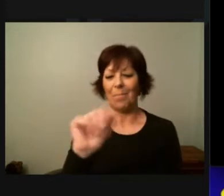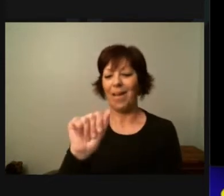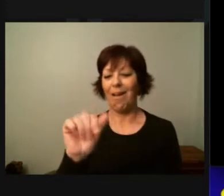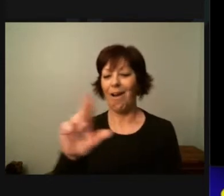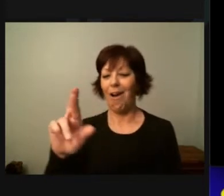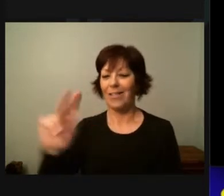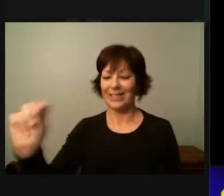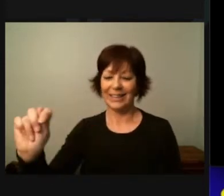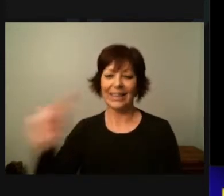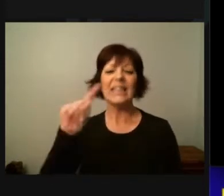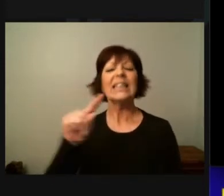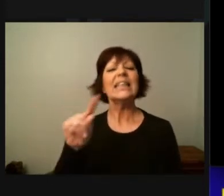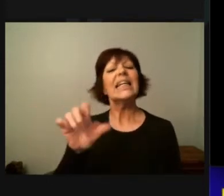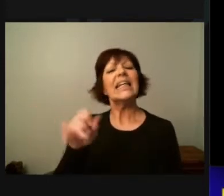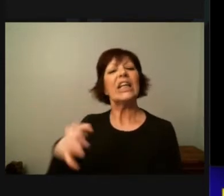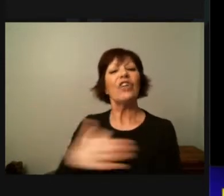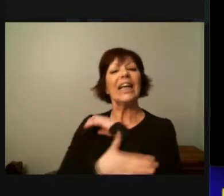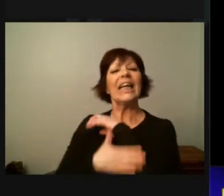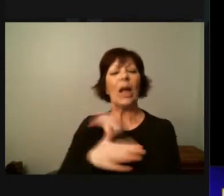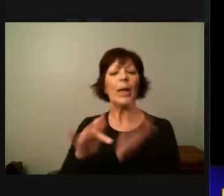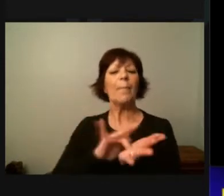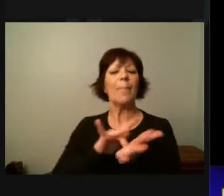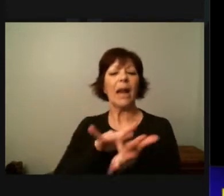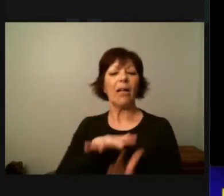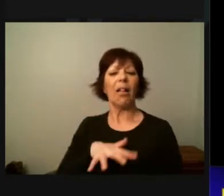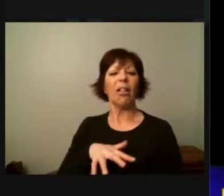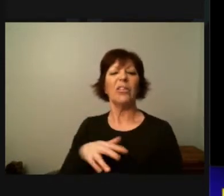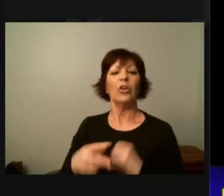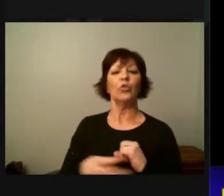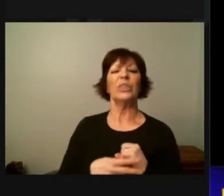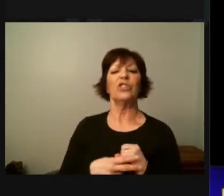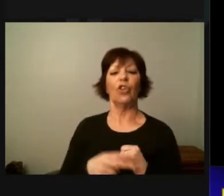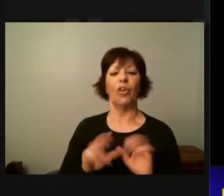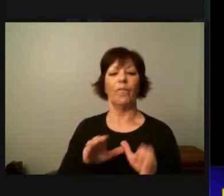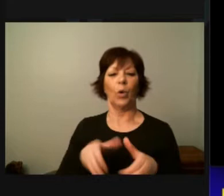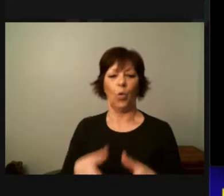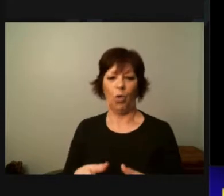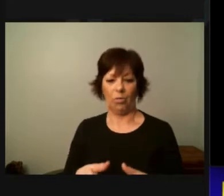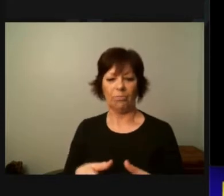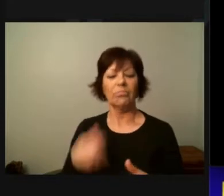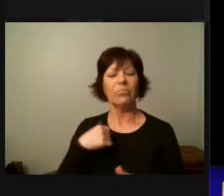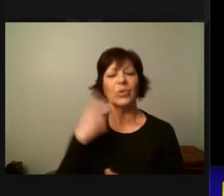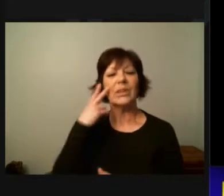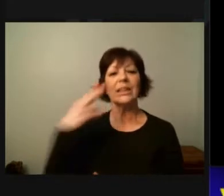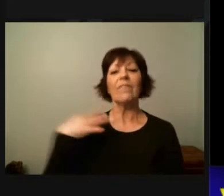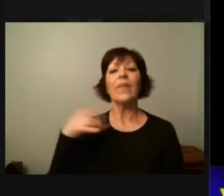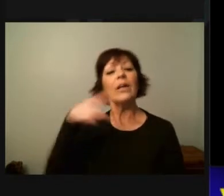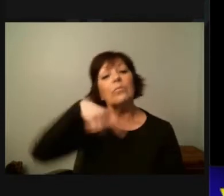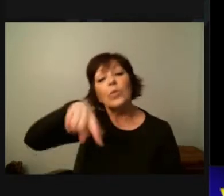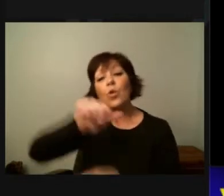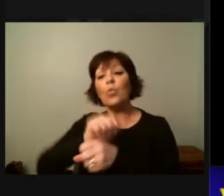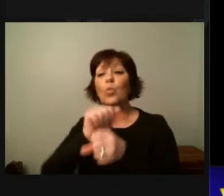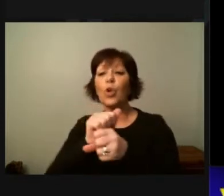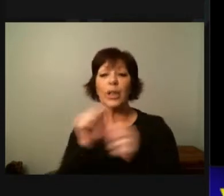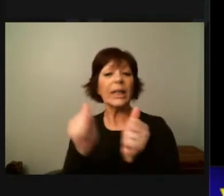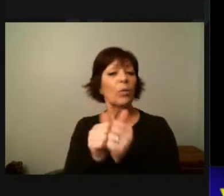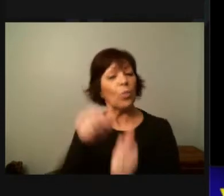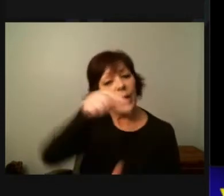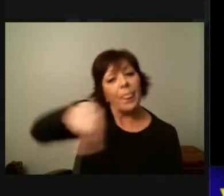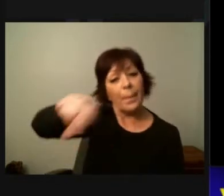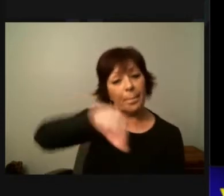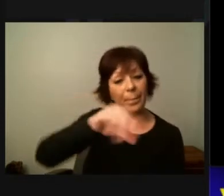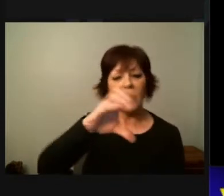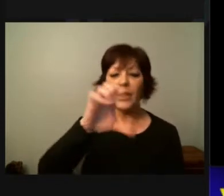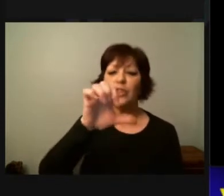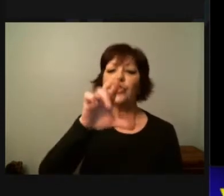County's Medical Reserve Corps. And so you'll see our volunteers in the pod working alongside the CERT